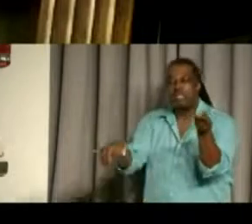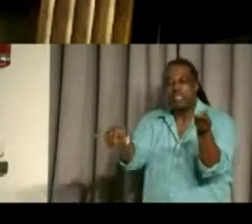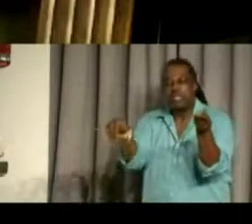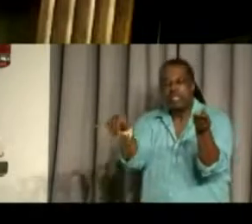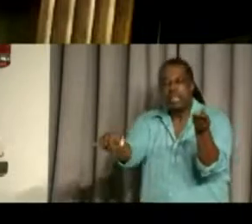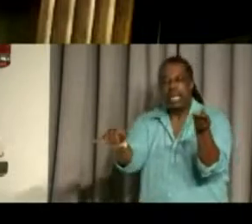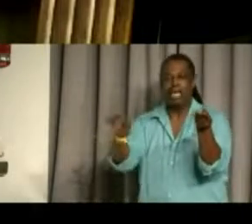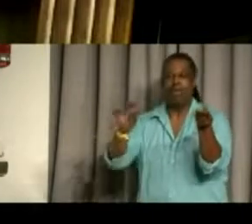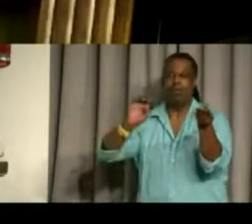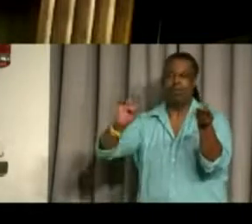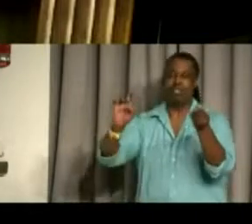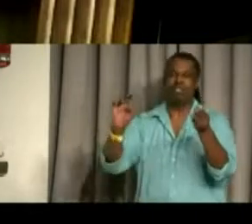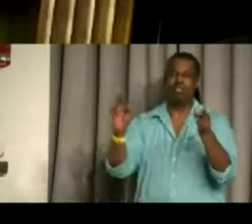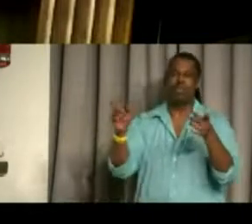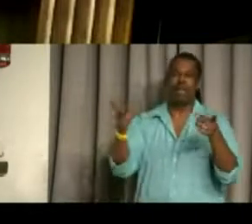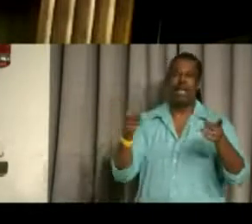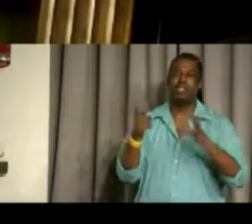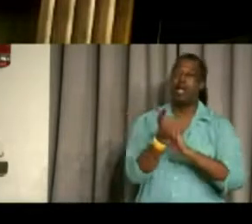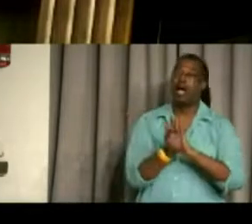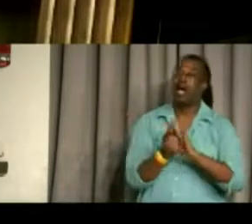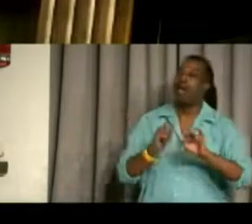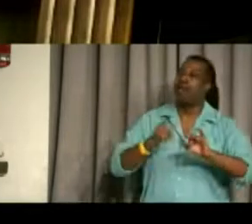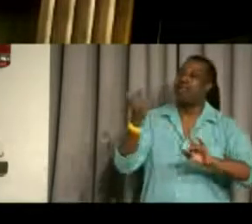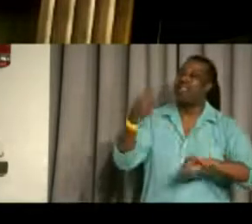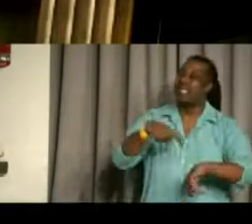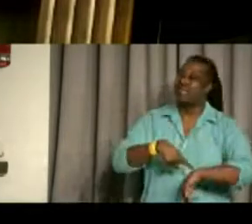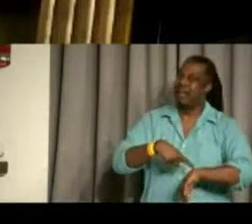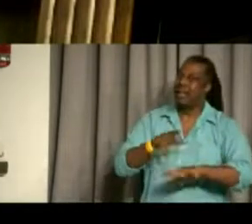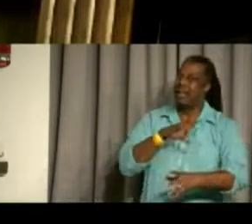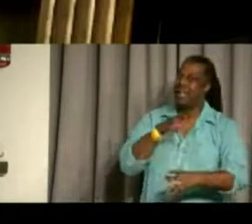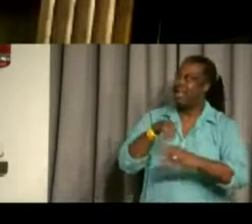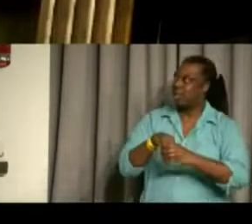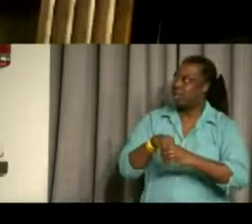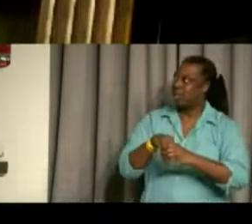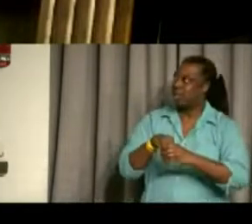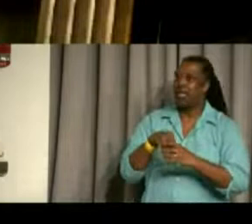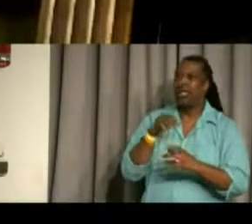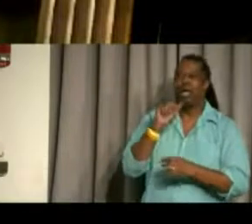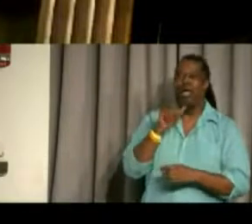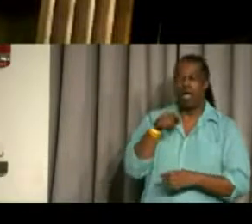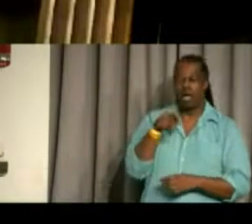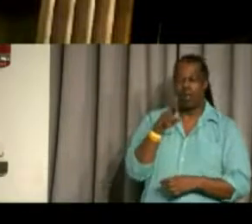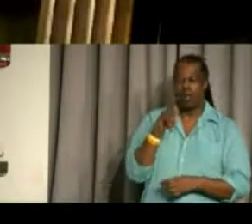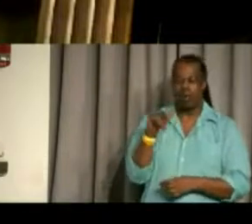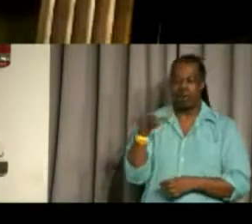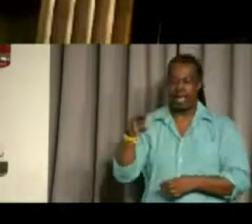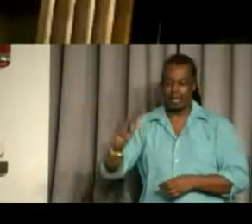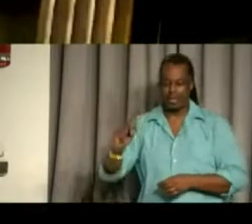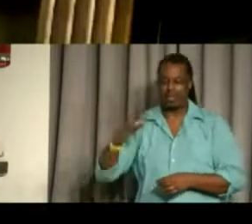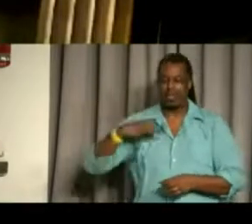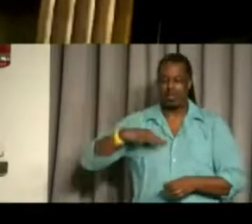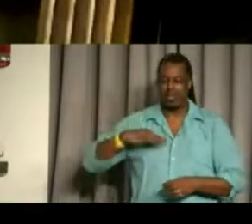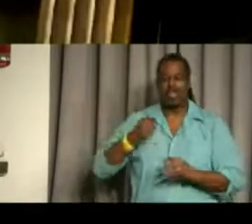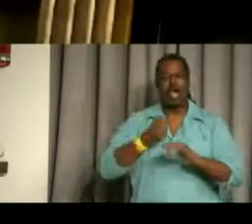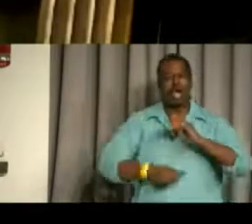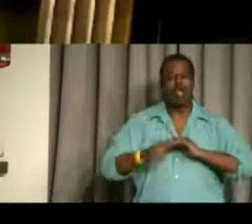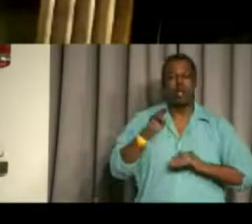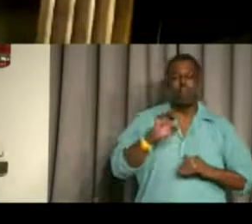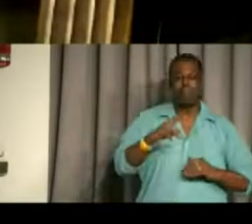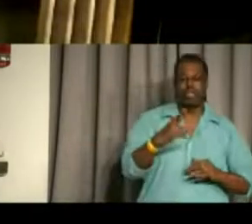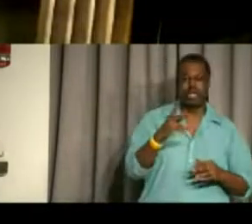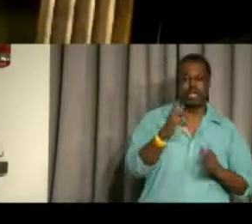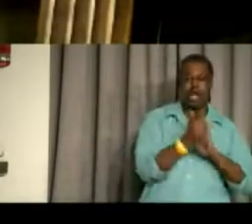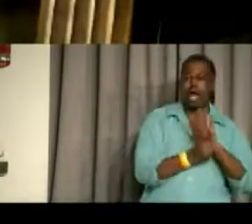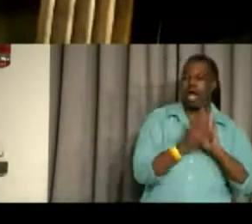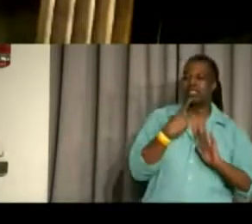emergency manager law, but this time it included an appropriations provision, which under Michigan law meant that it was